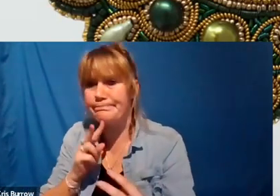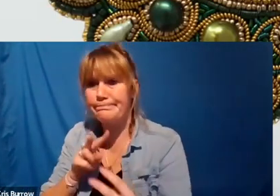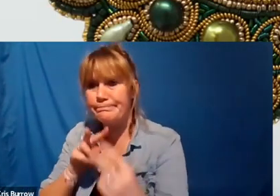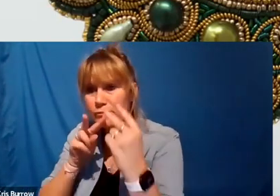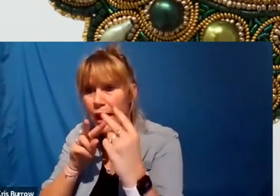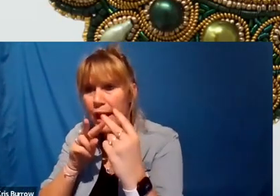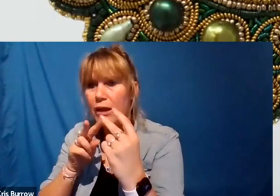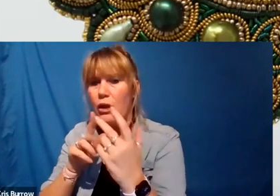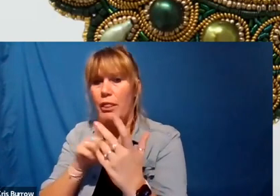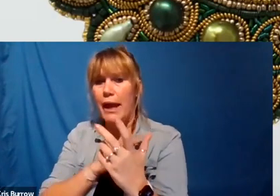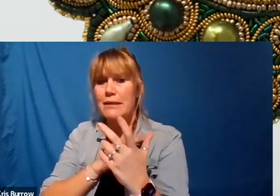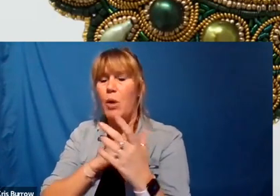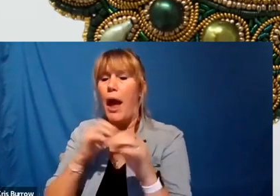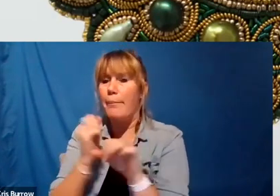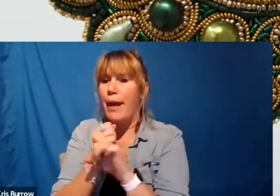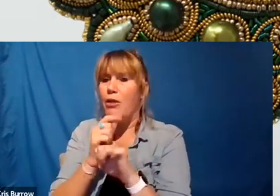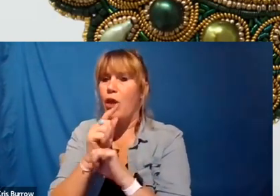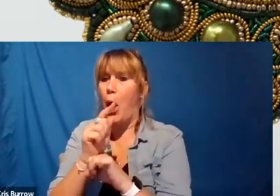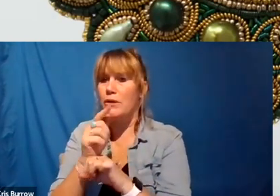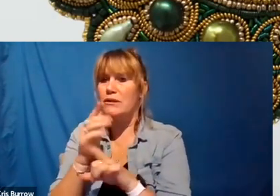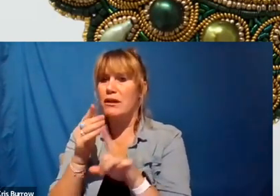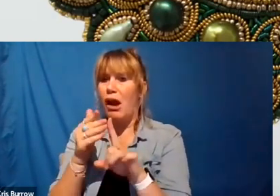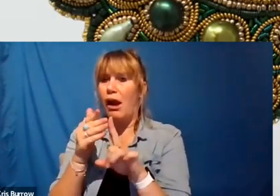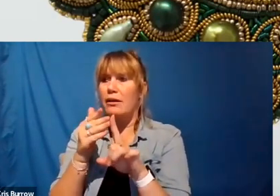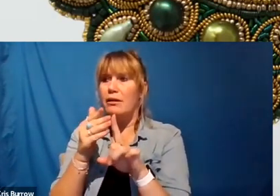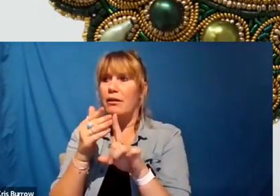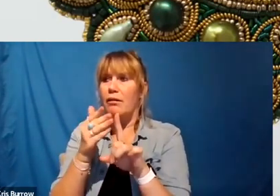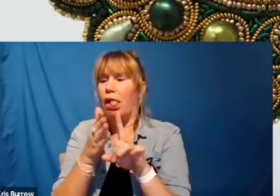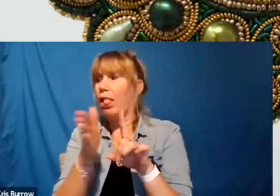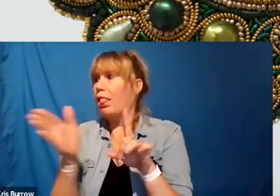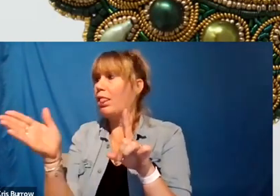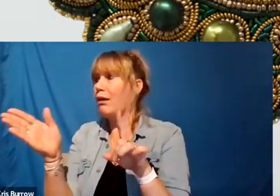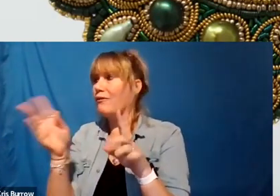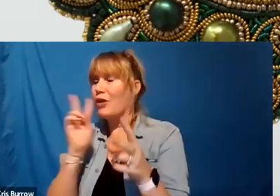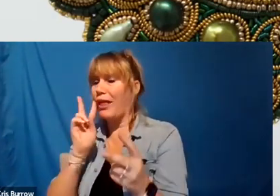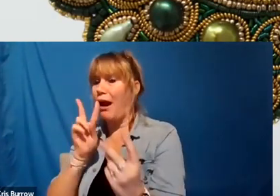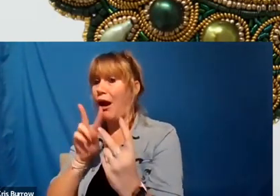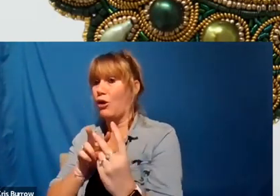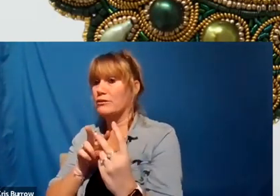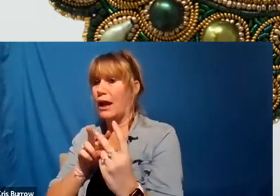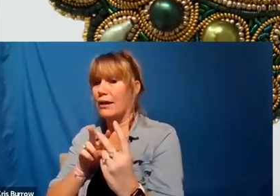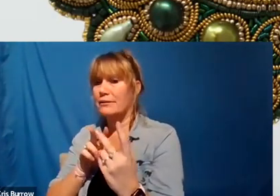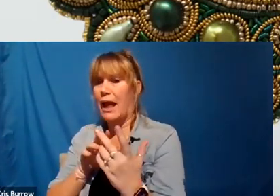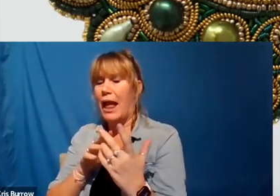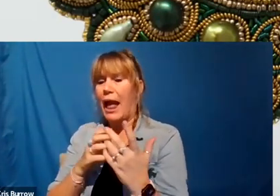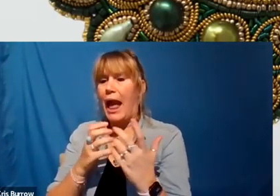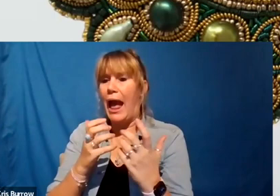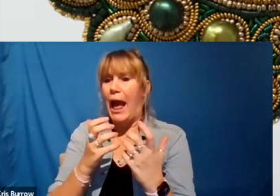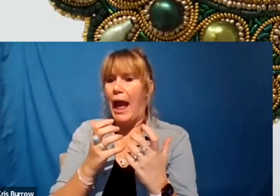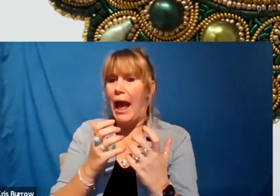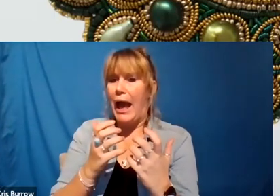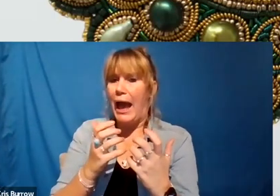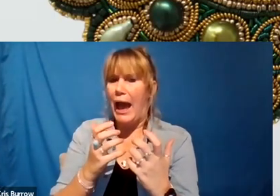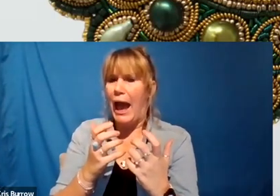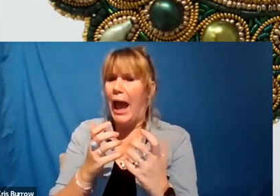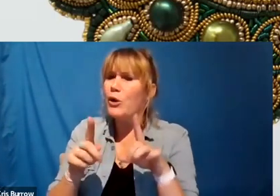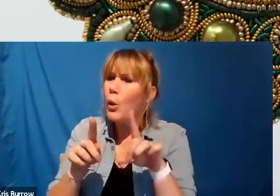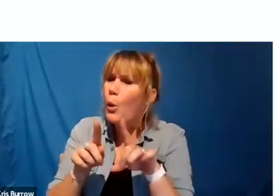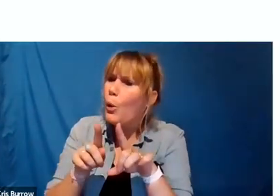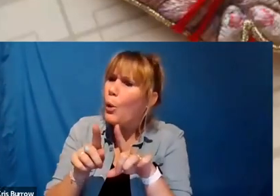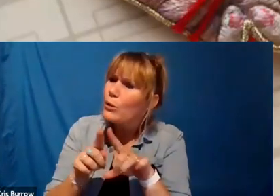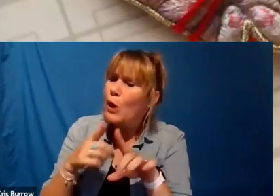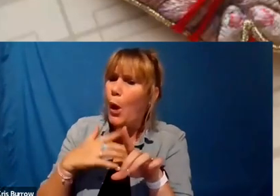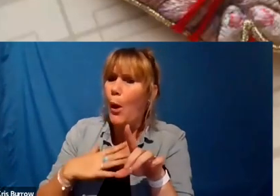off and also to convey a degree of how unsettling it is to be stared